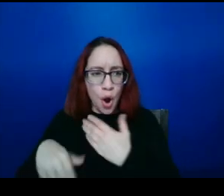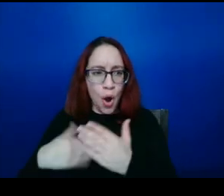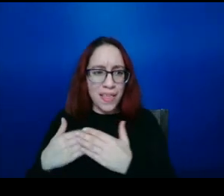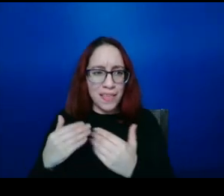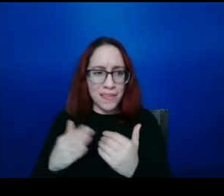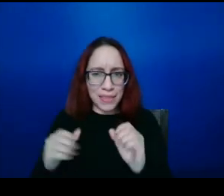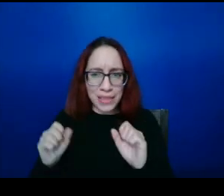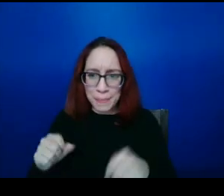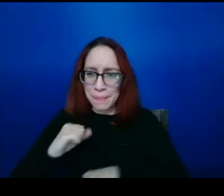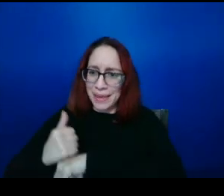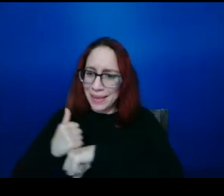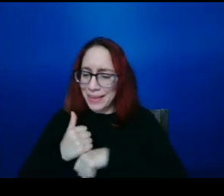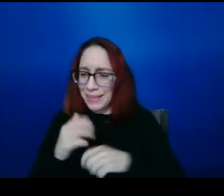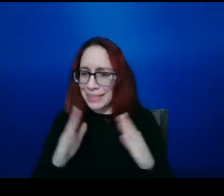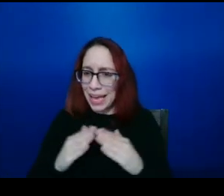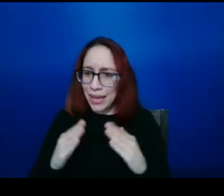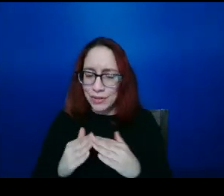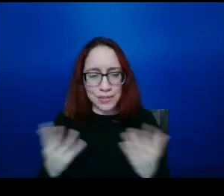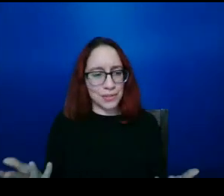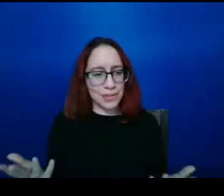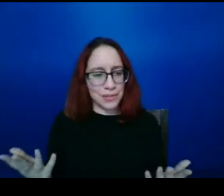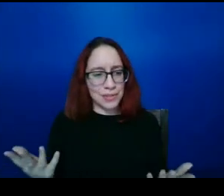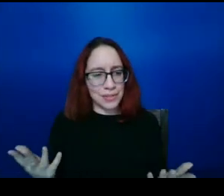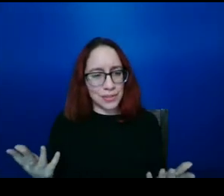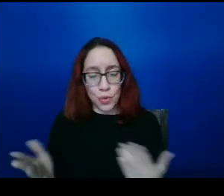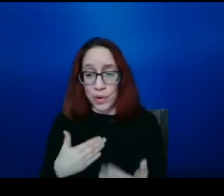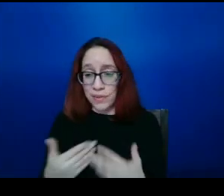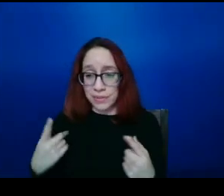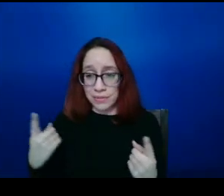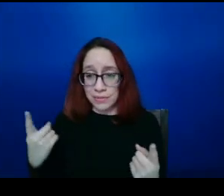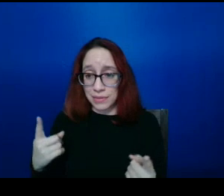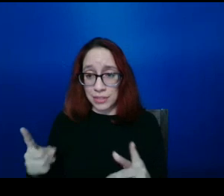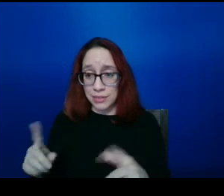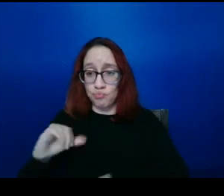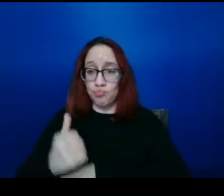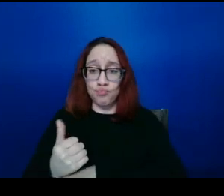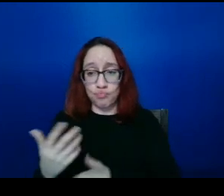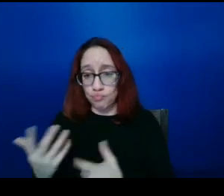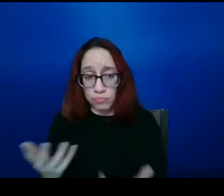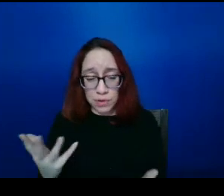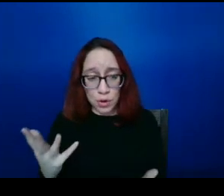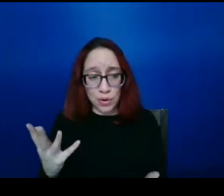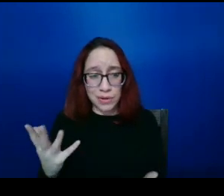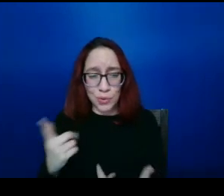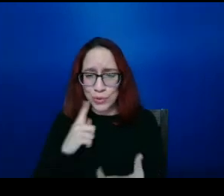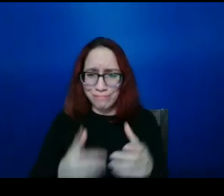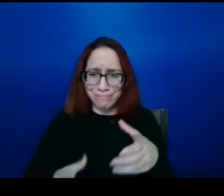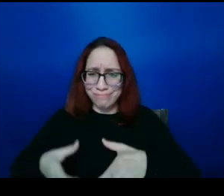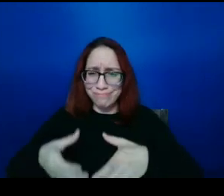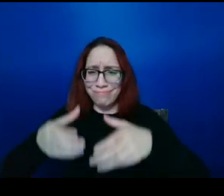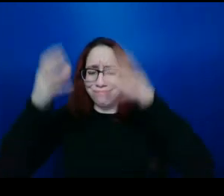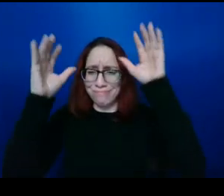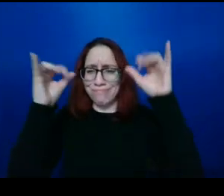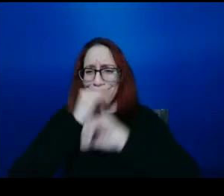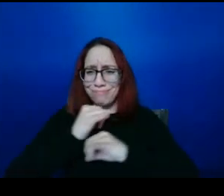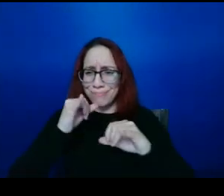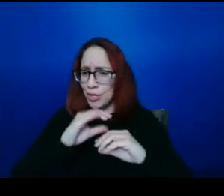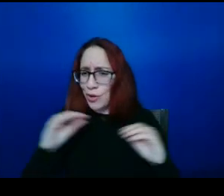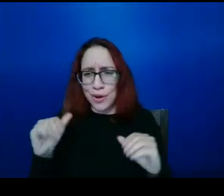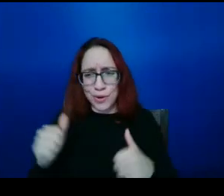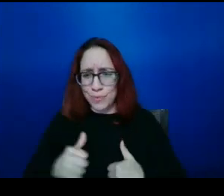that can be built in downtown, and whatever's coming up that is obscenely high, not wanted by any